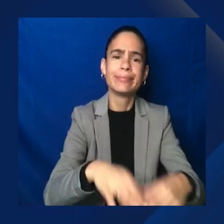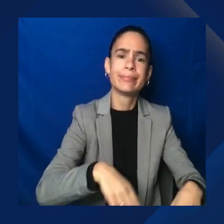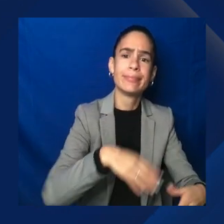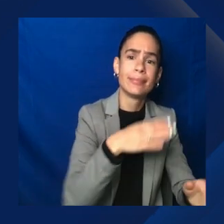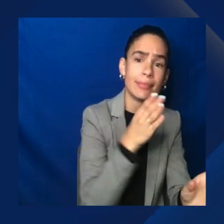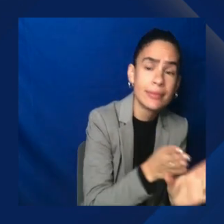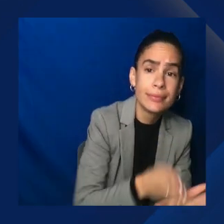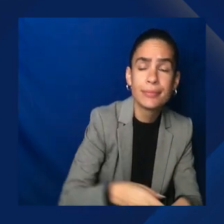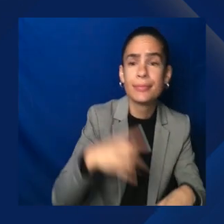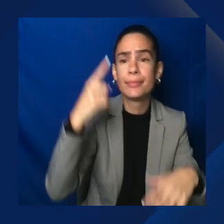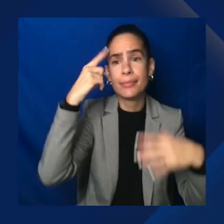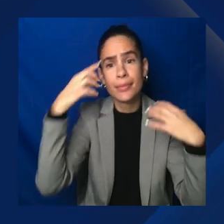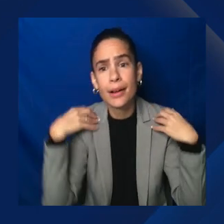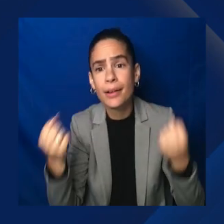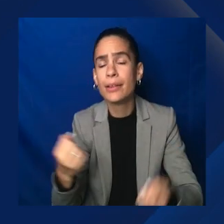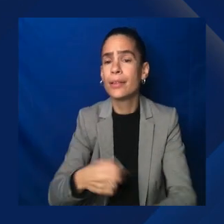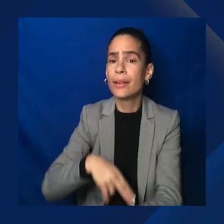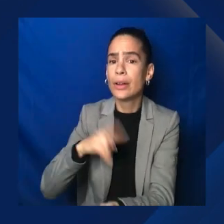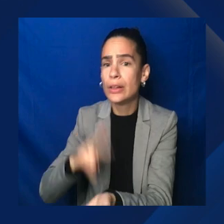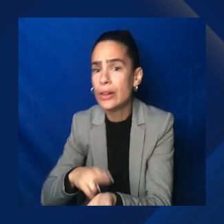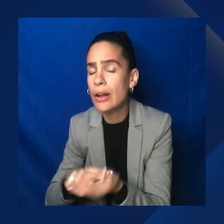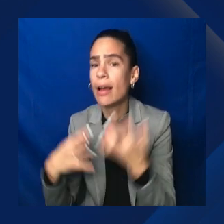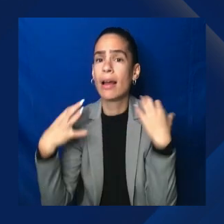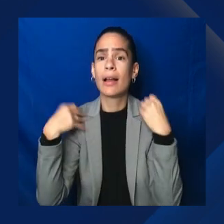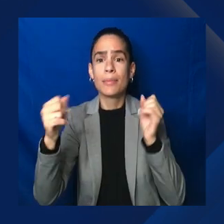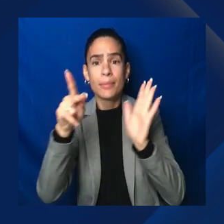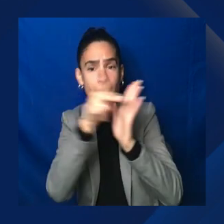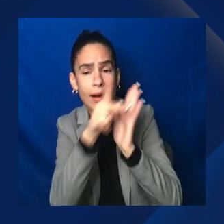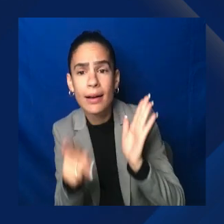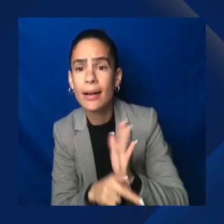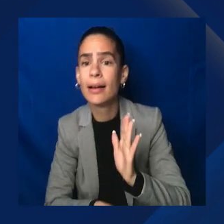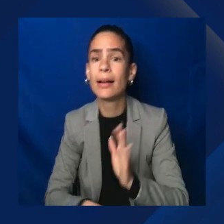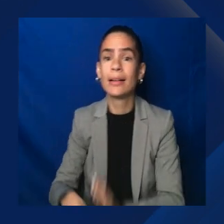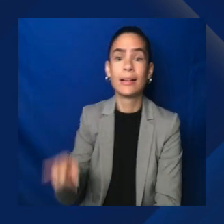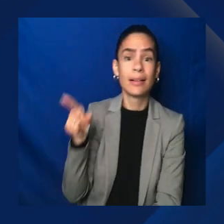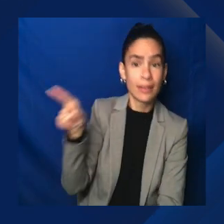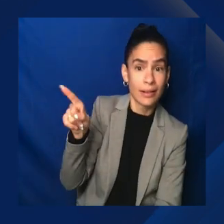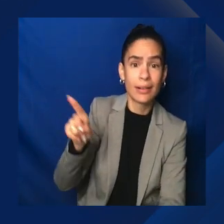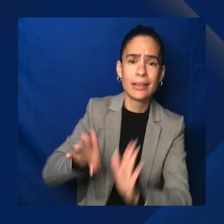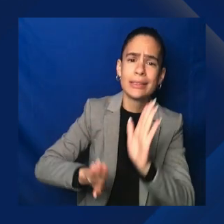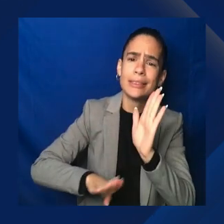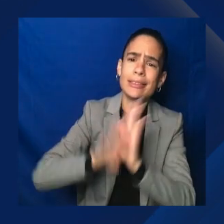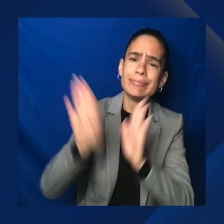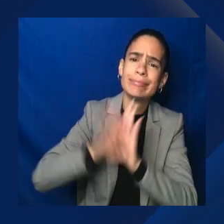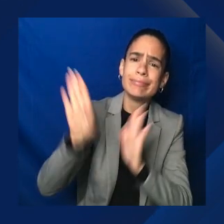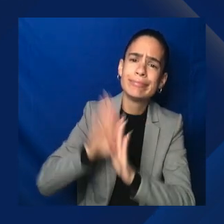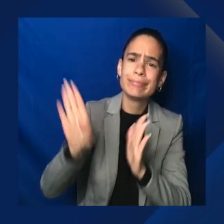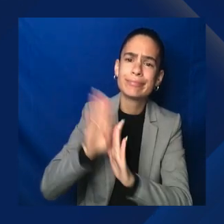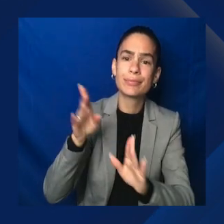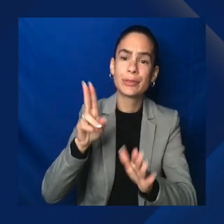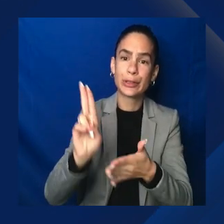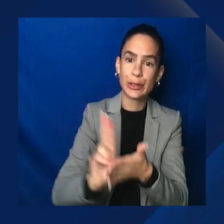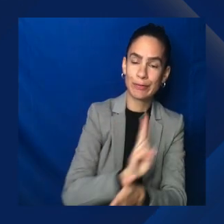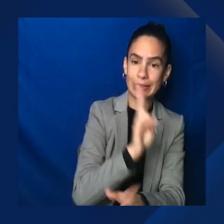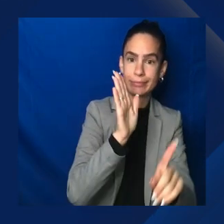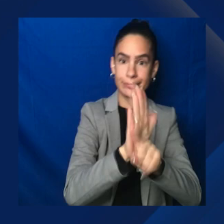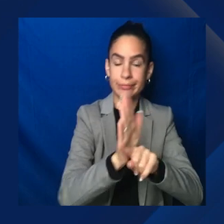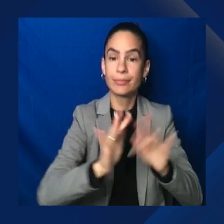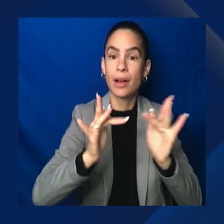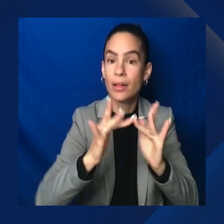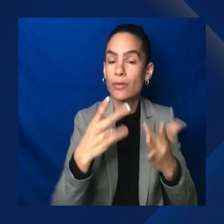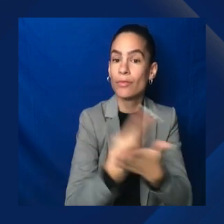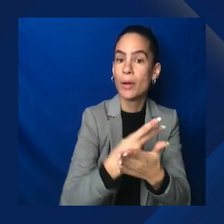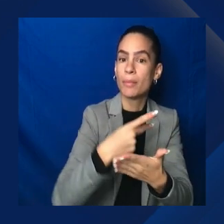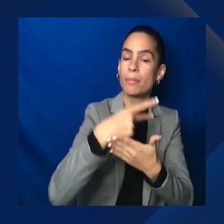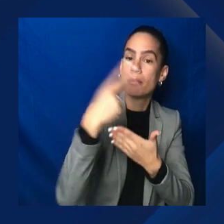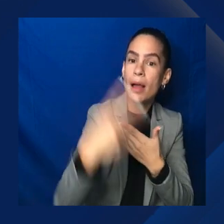health policy, and she developed the university's online graduate program in nursing education. You can